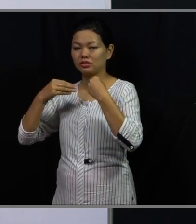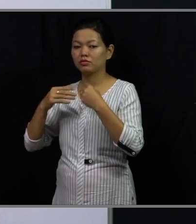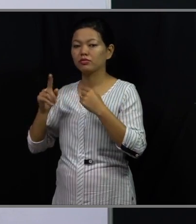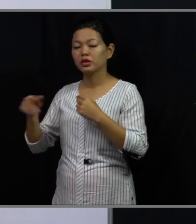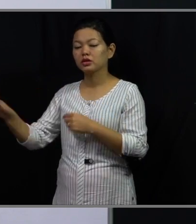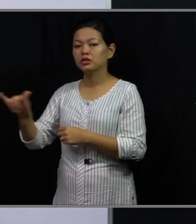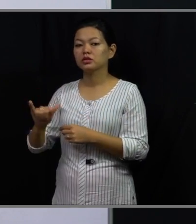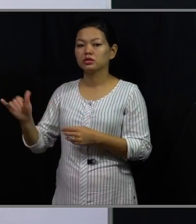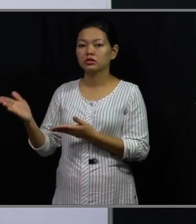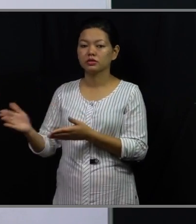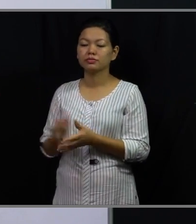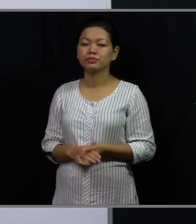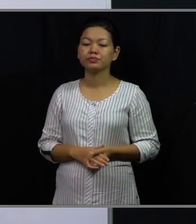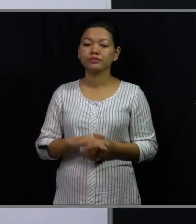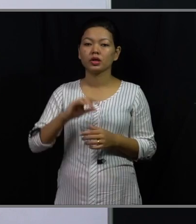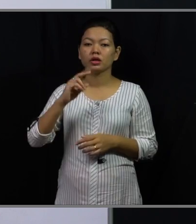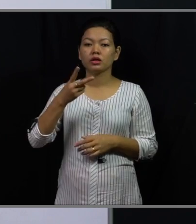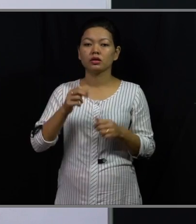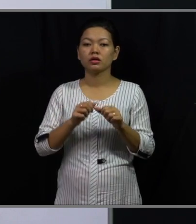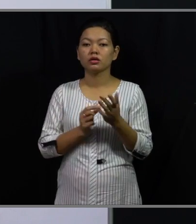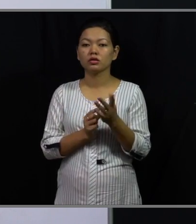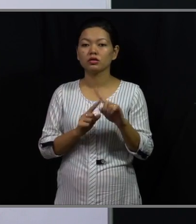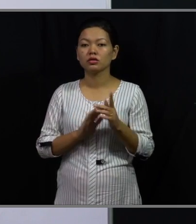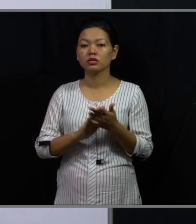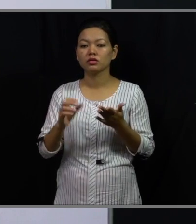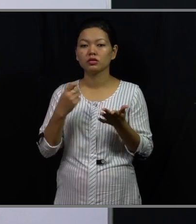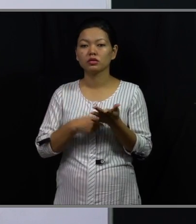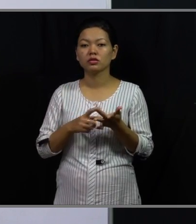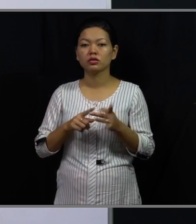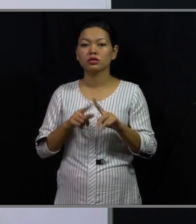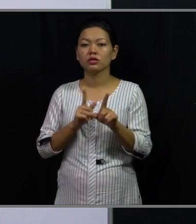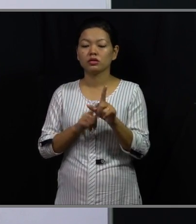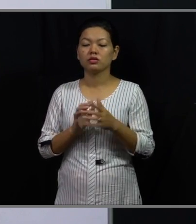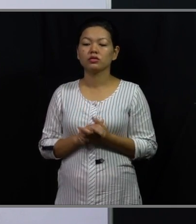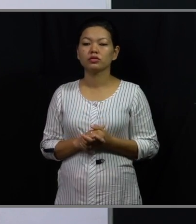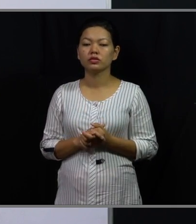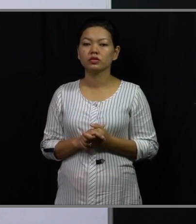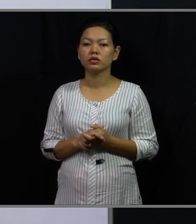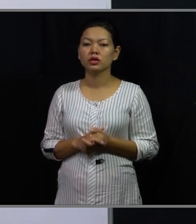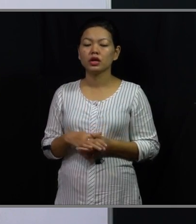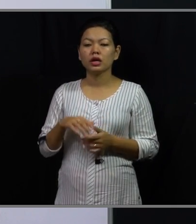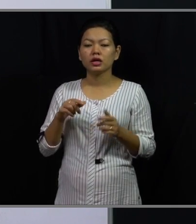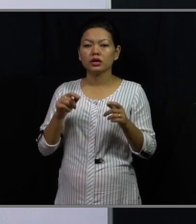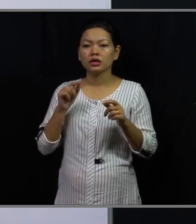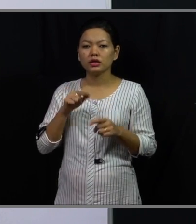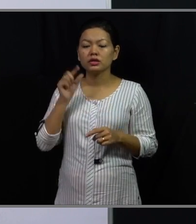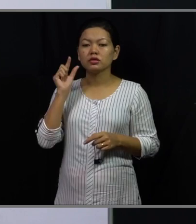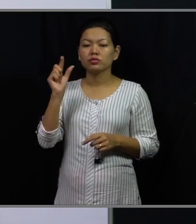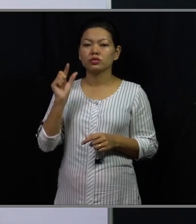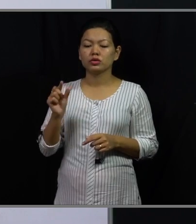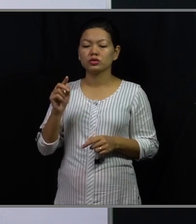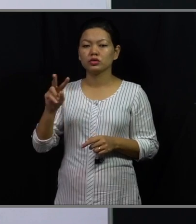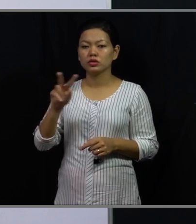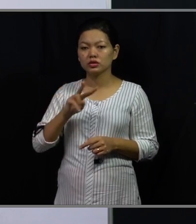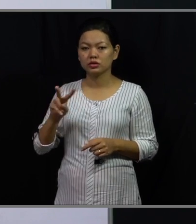is authority, okay. Authority is a little different here, okay. Authority is also the ability of a person to influence the